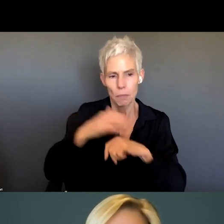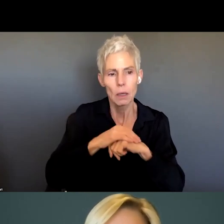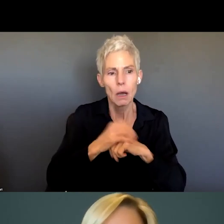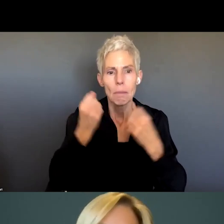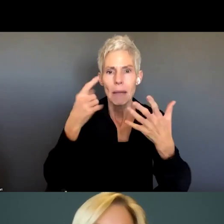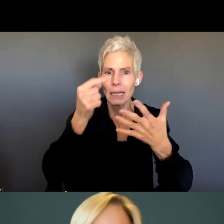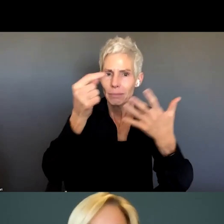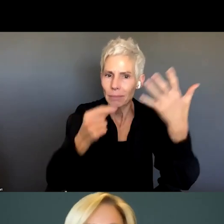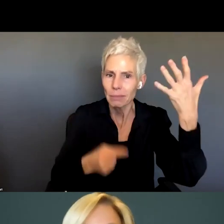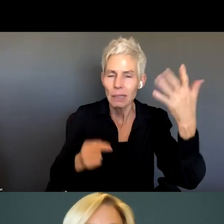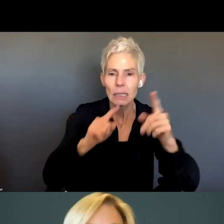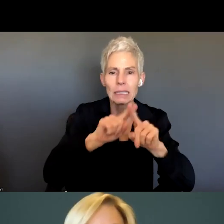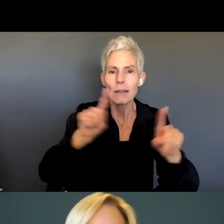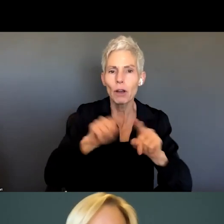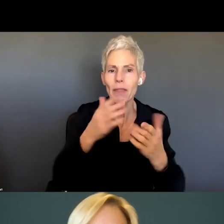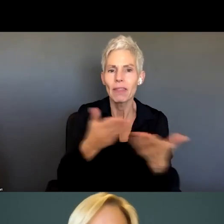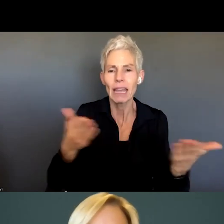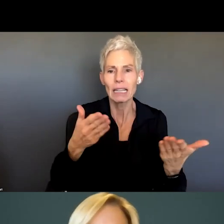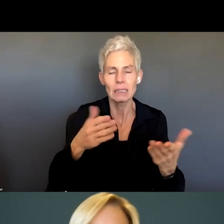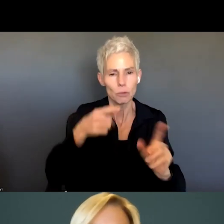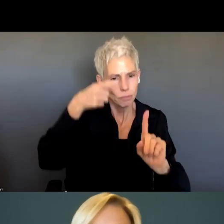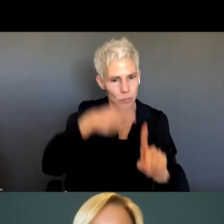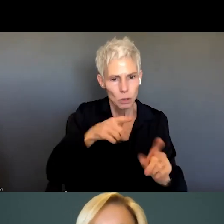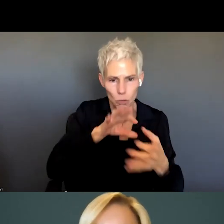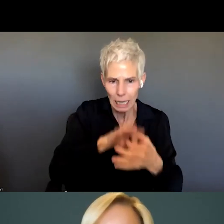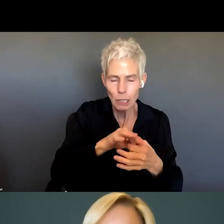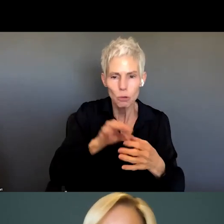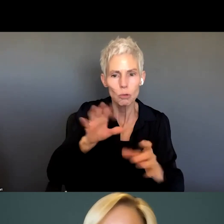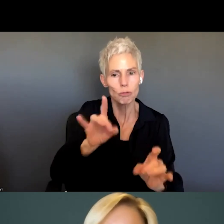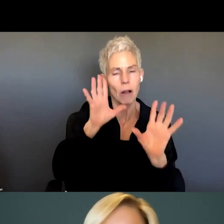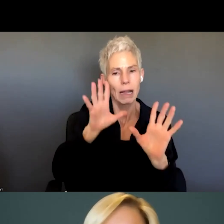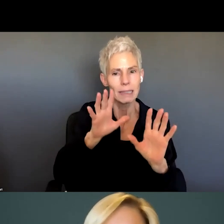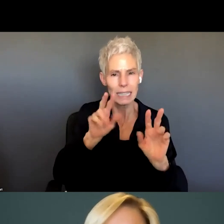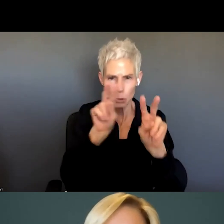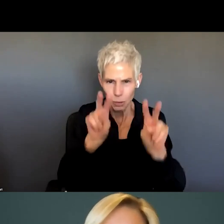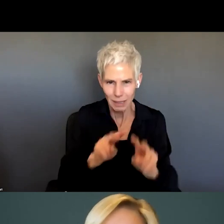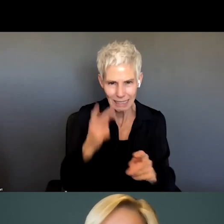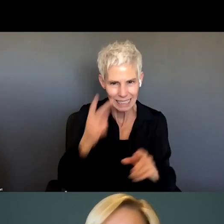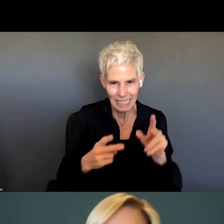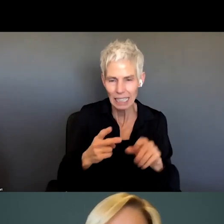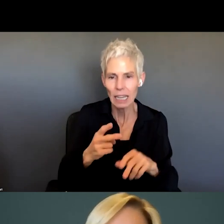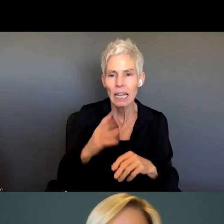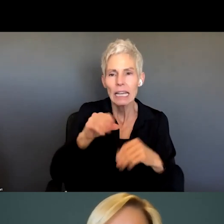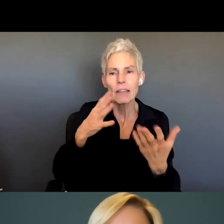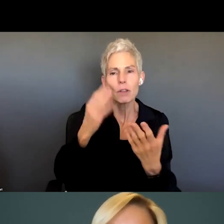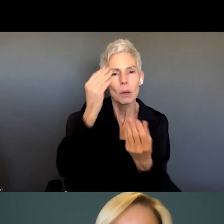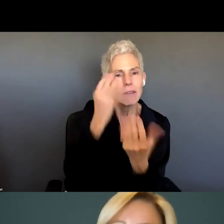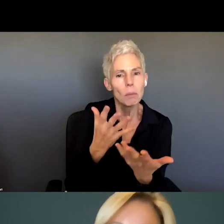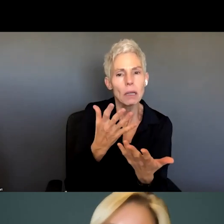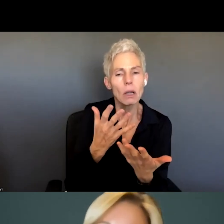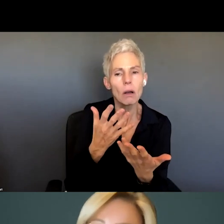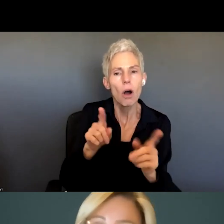many types of things around crisis that you will find on there to give you information and